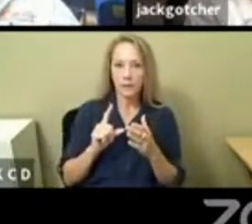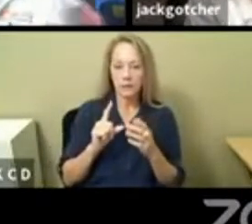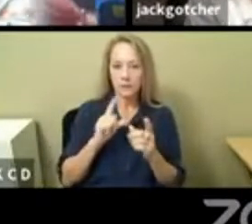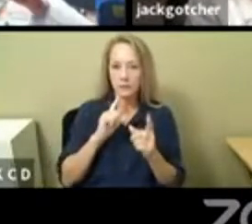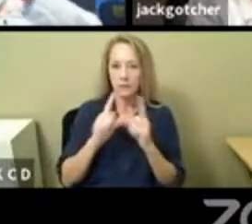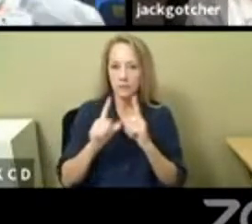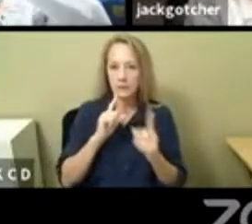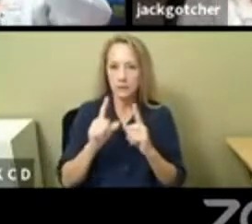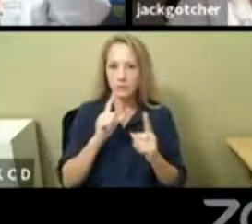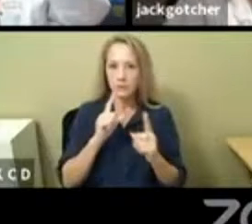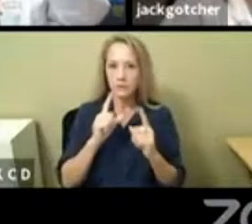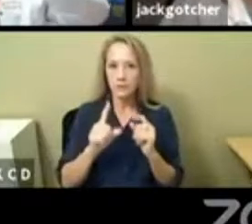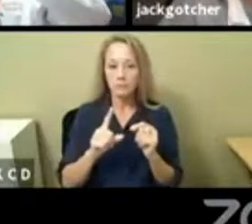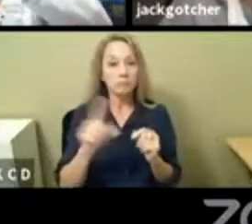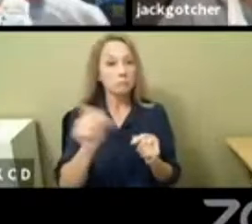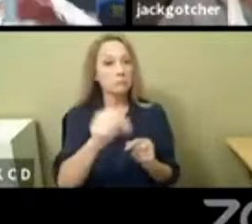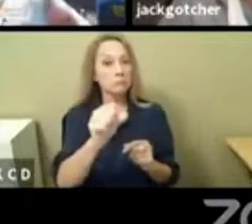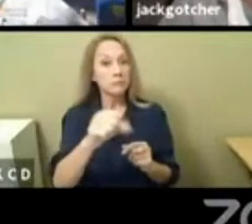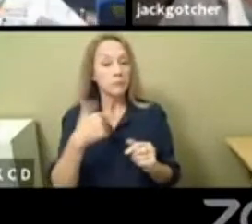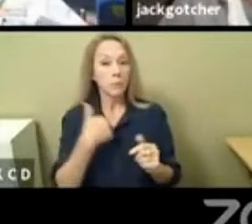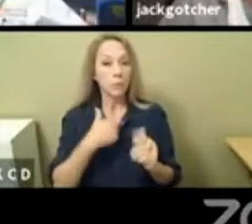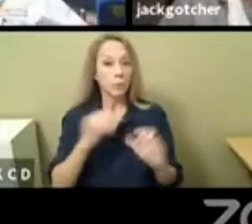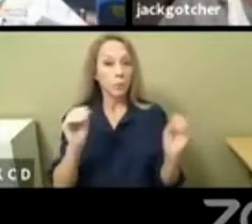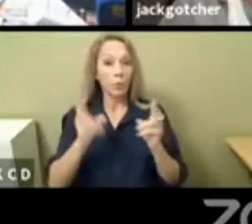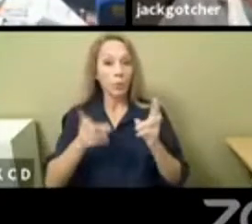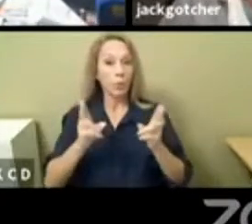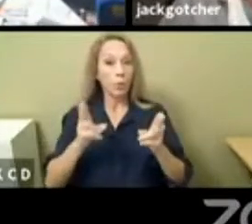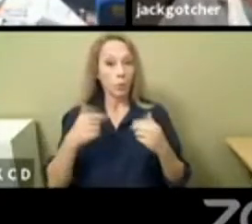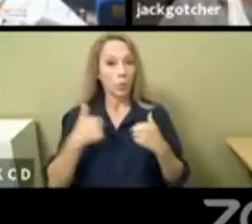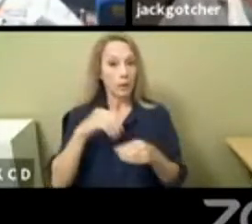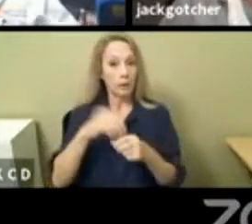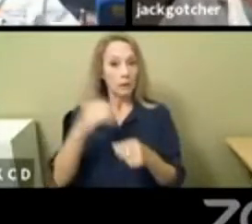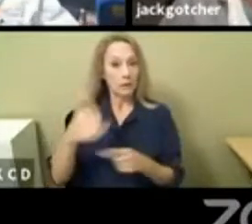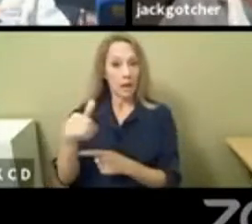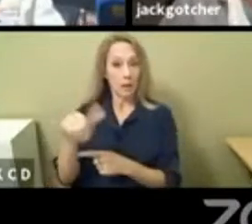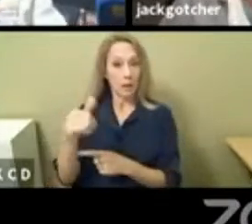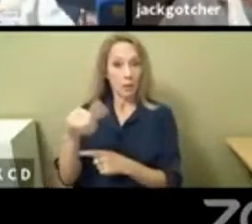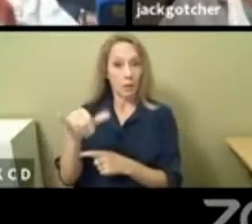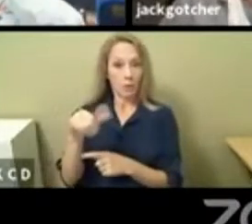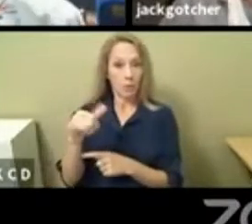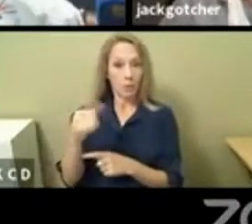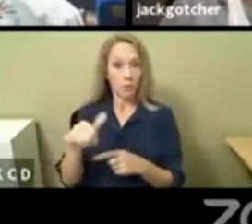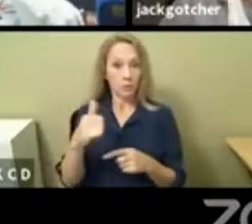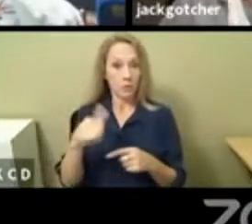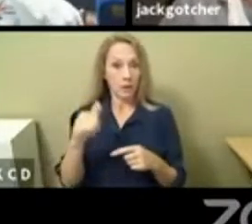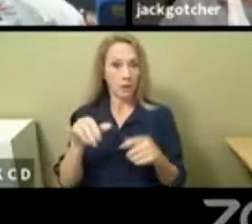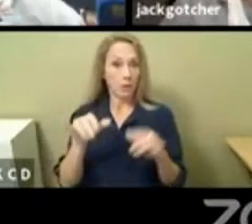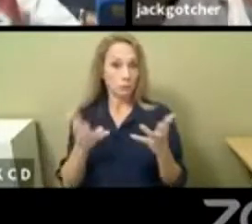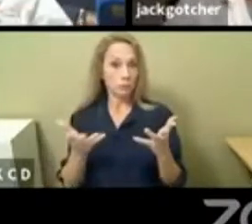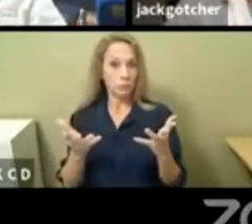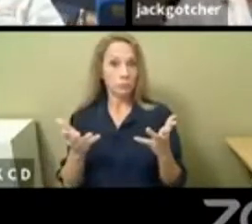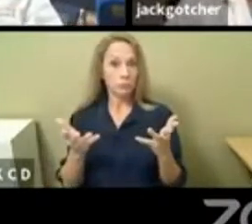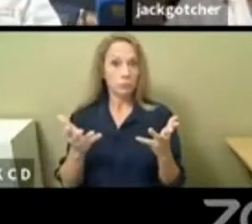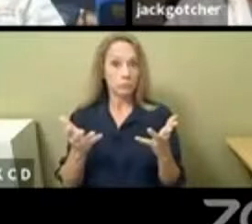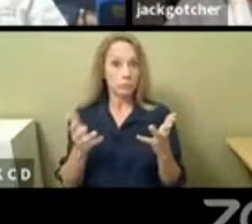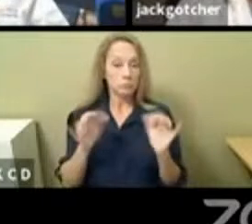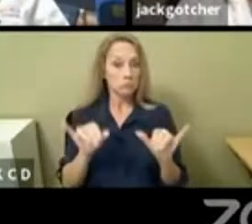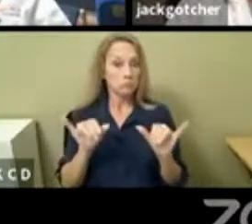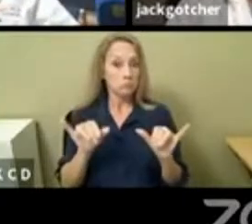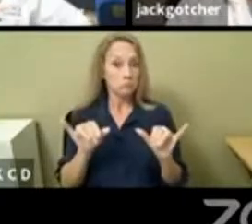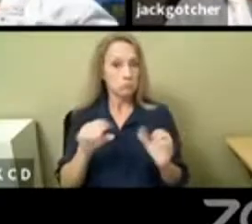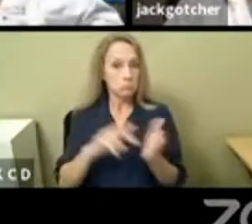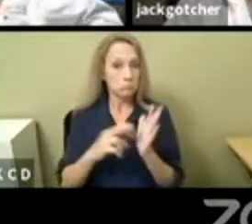Yeah, and the thing is, we're in no rush. We're in the yellow. We're not going anywhere right now. So it's okay.